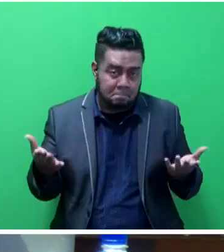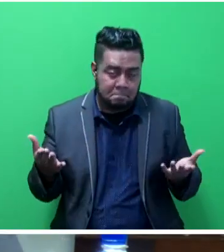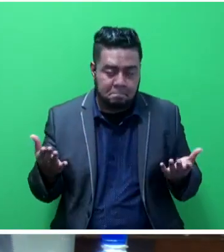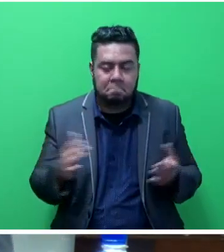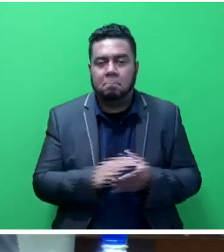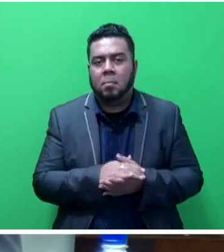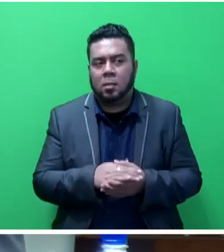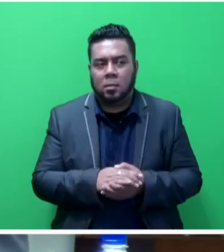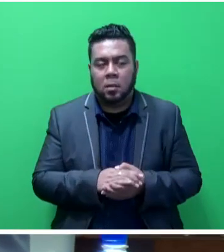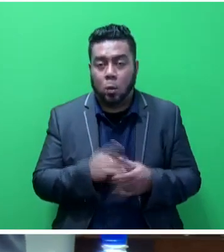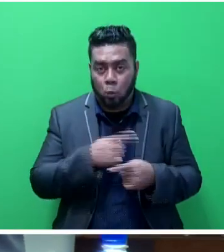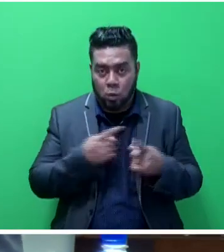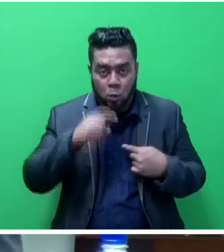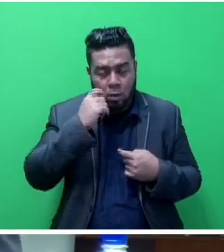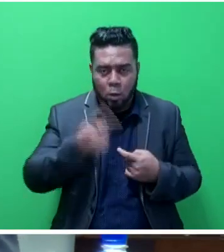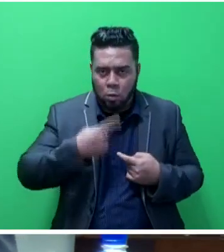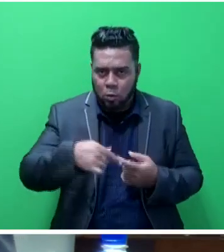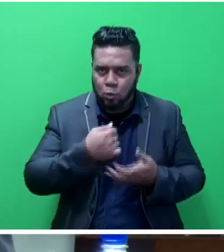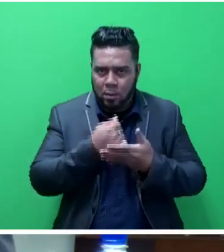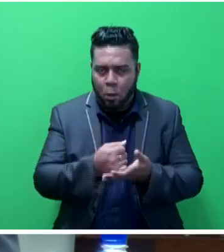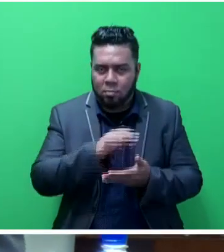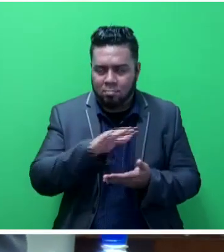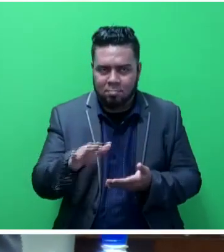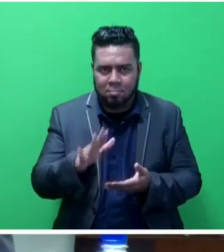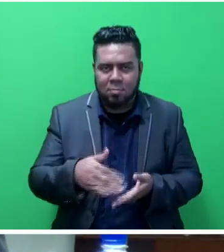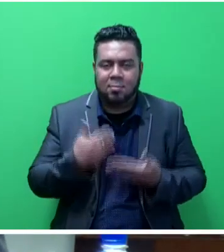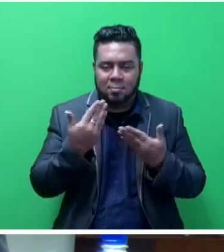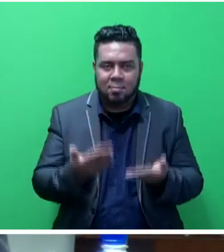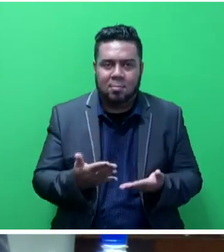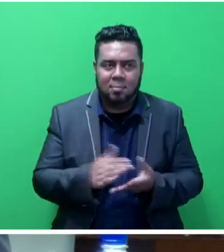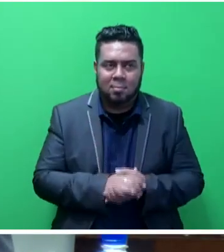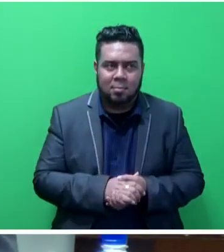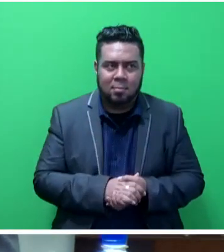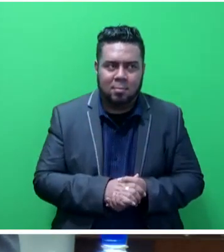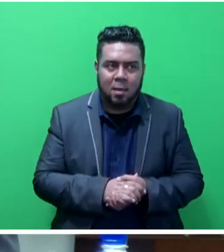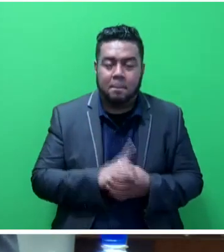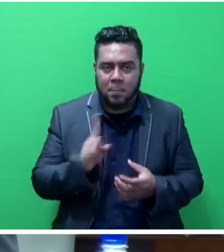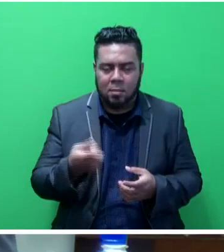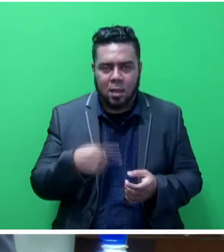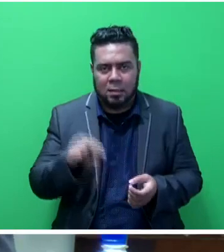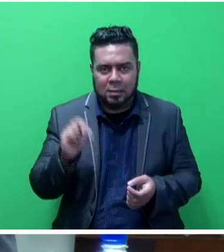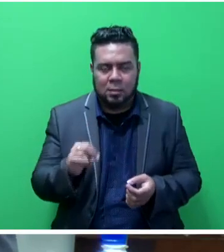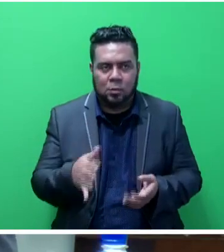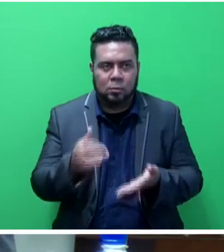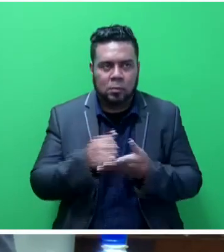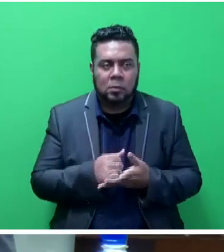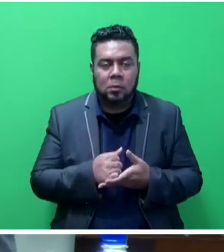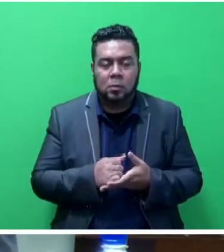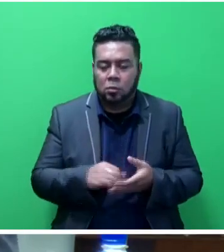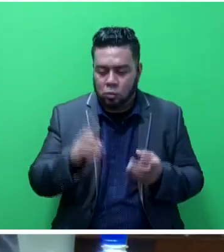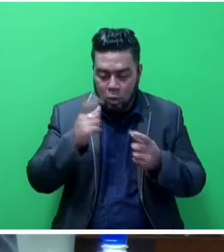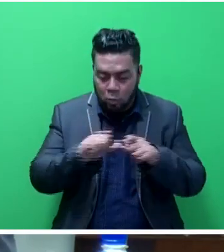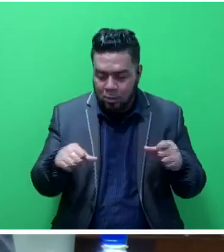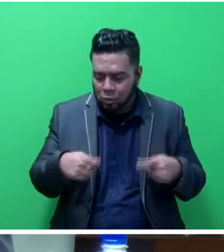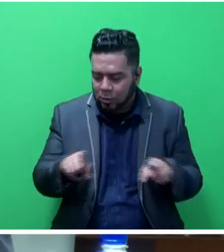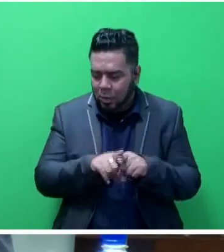Speaker, we will continue to support them to give the initial leverage, but they will need to treat agriculture as a business, Mr.